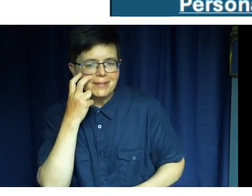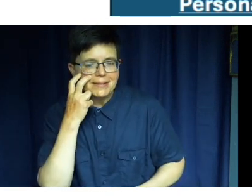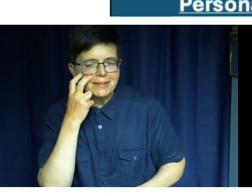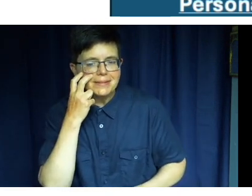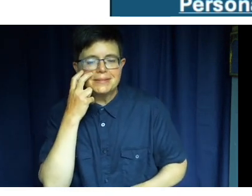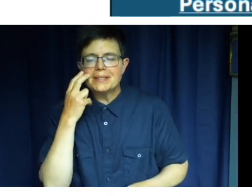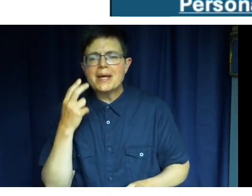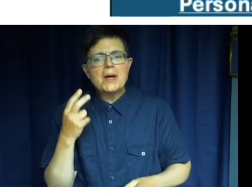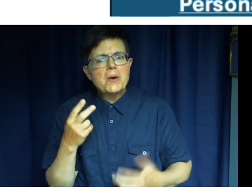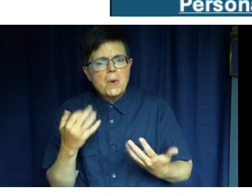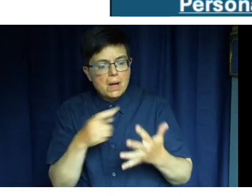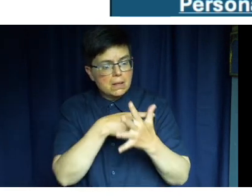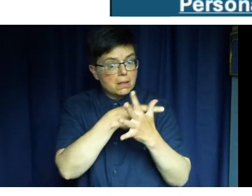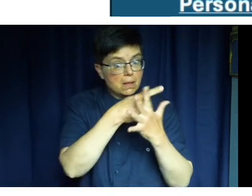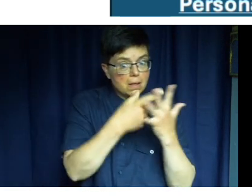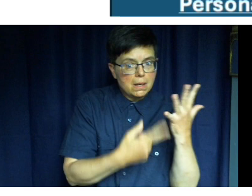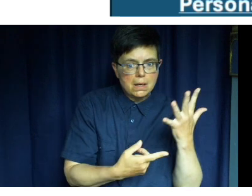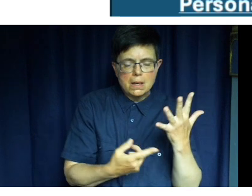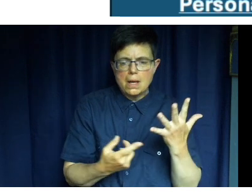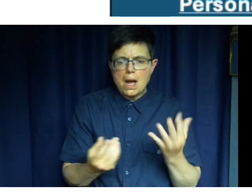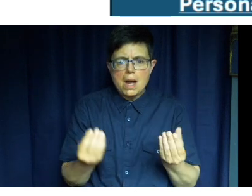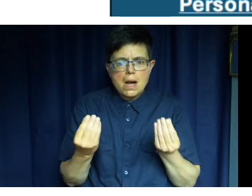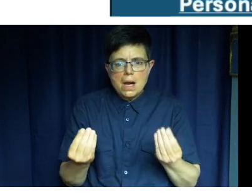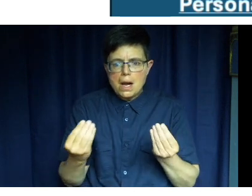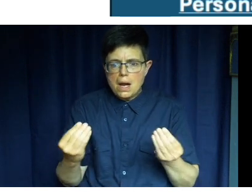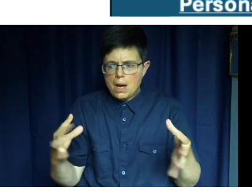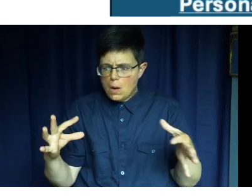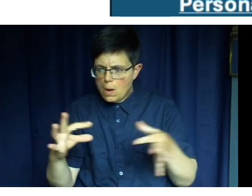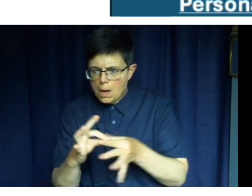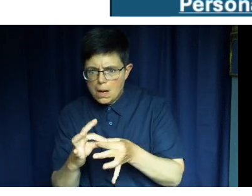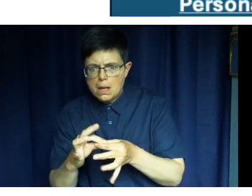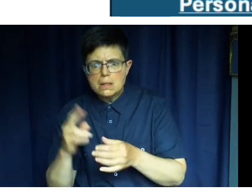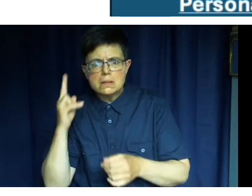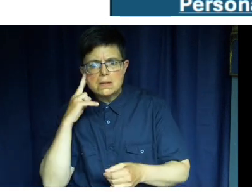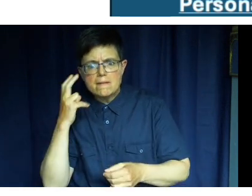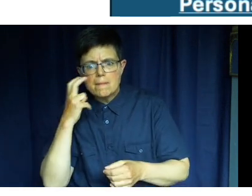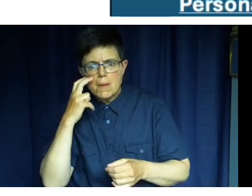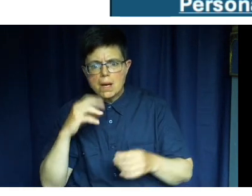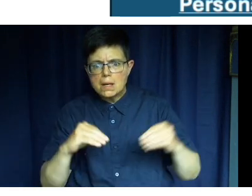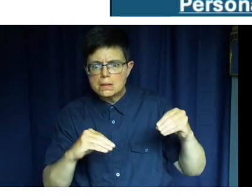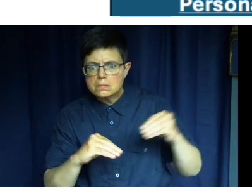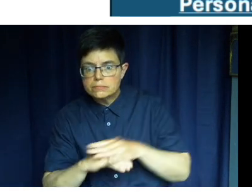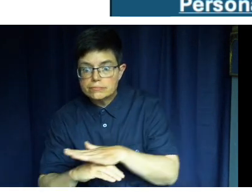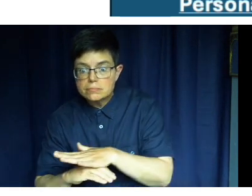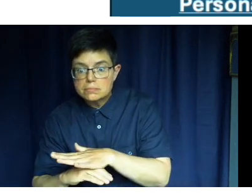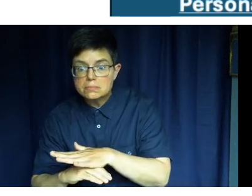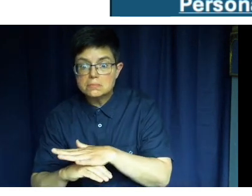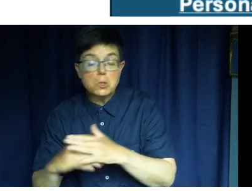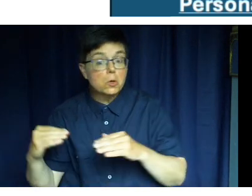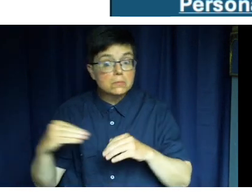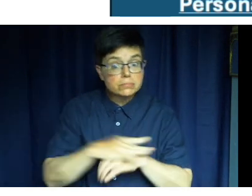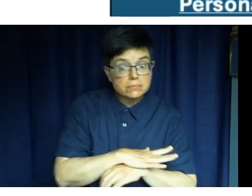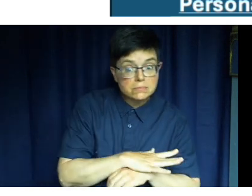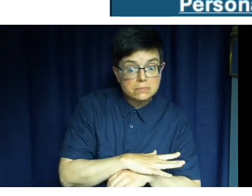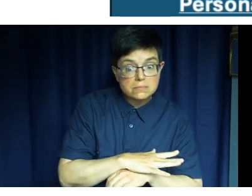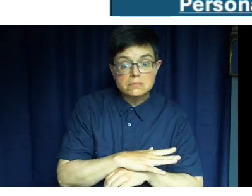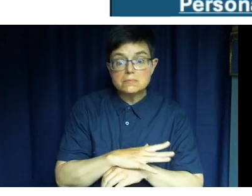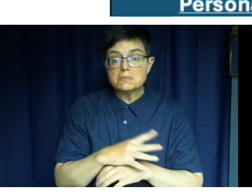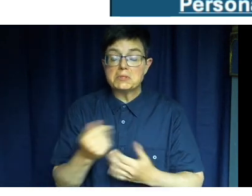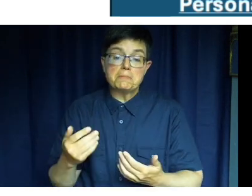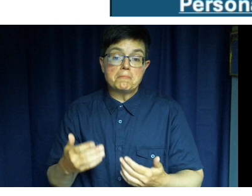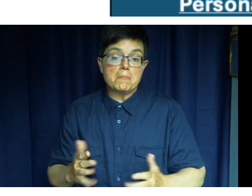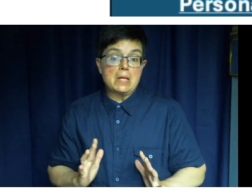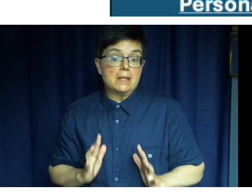Finally, for our context, we're interested in how these factors interact with each other uniquely in